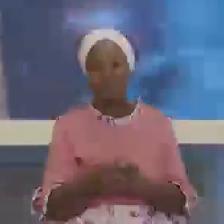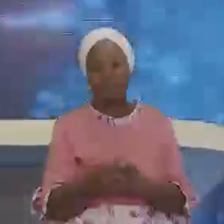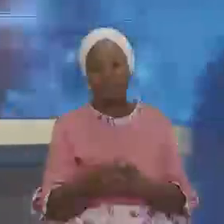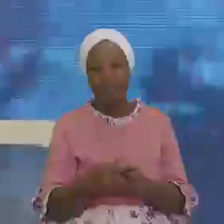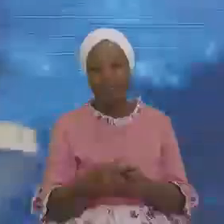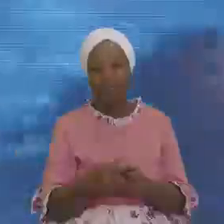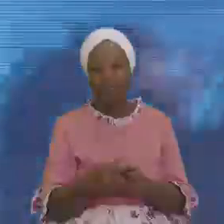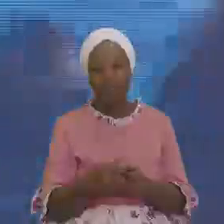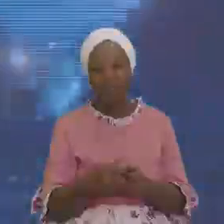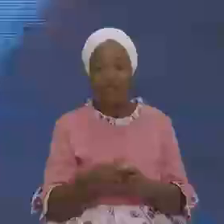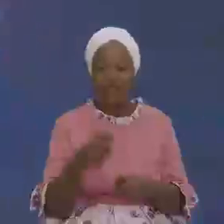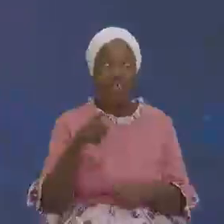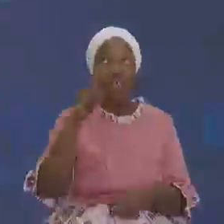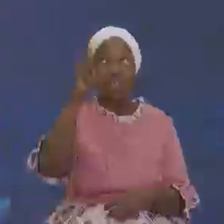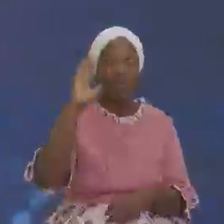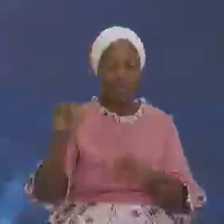You will do it.